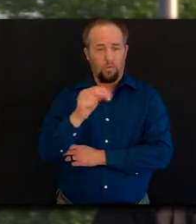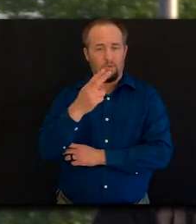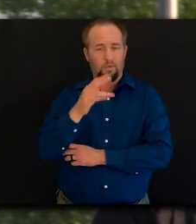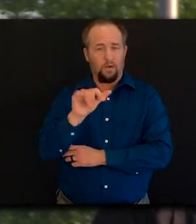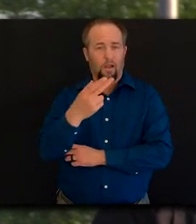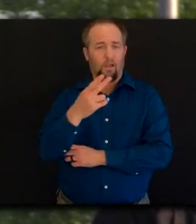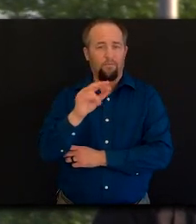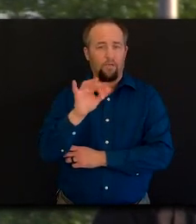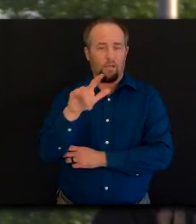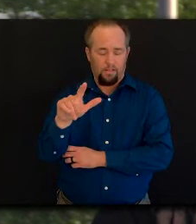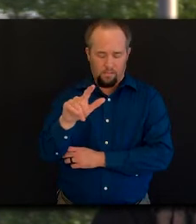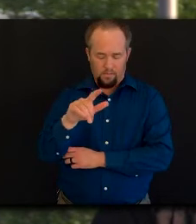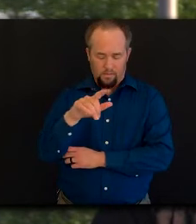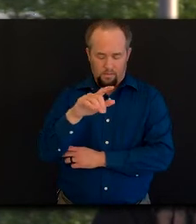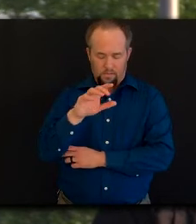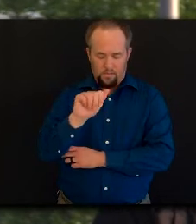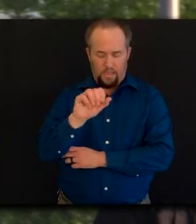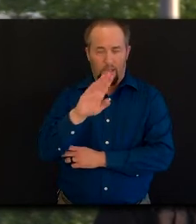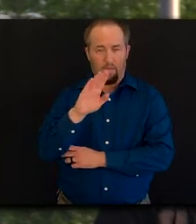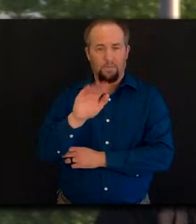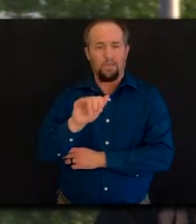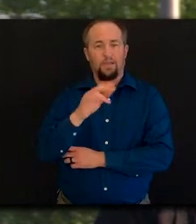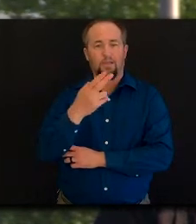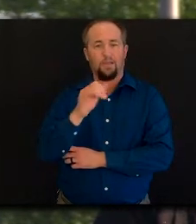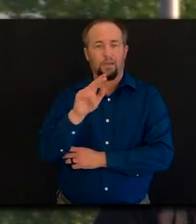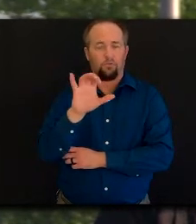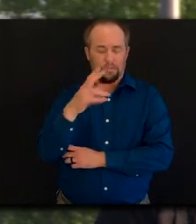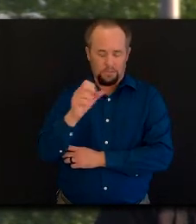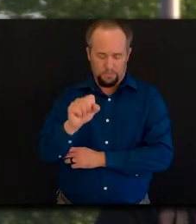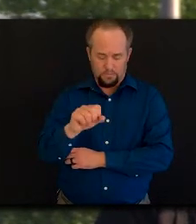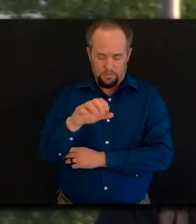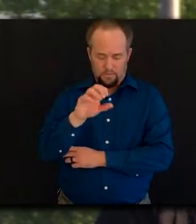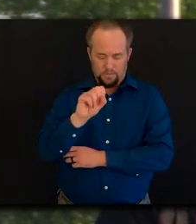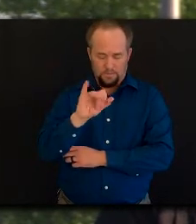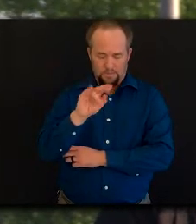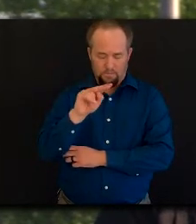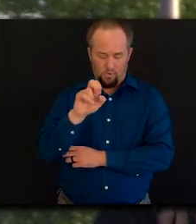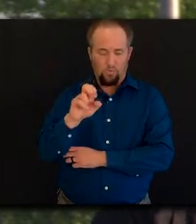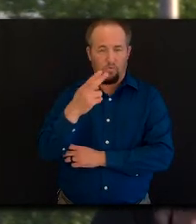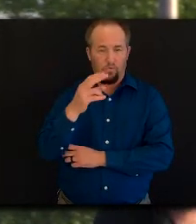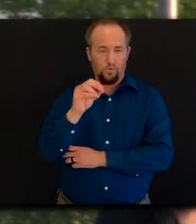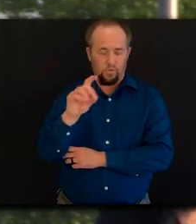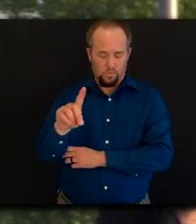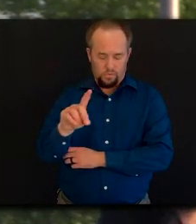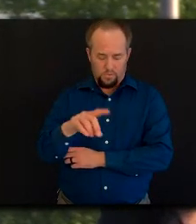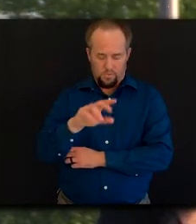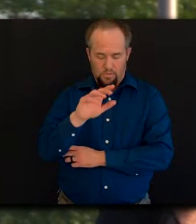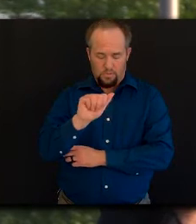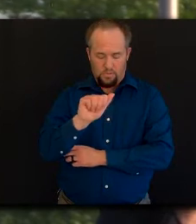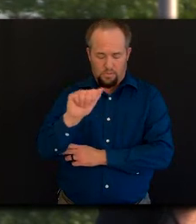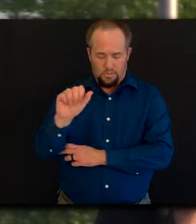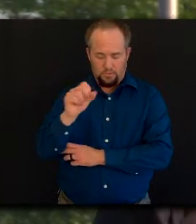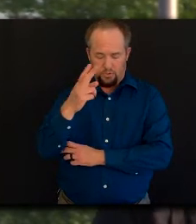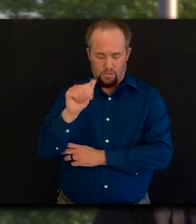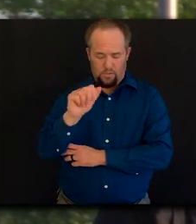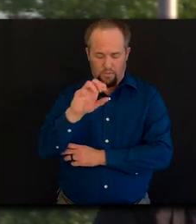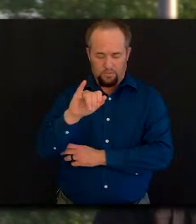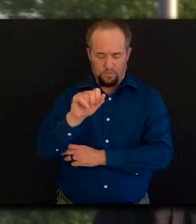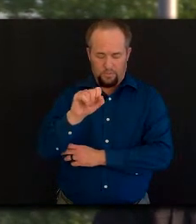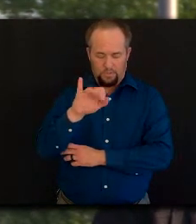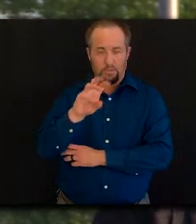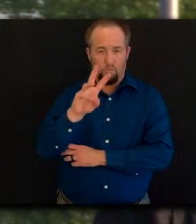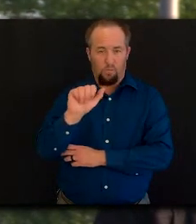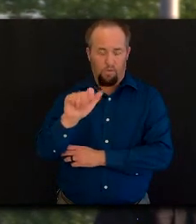Hood, Ashna Jaswal, Ava Kemp, Lexi Koyman, Bryn LaChance, Lily Lowe,